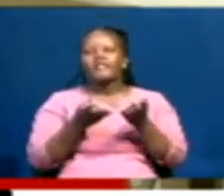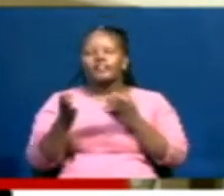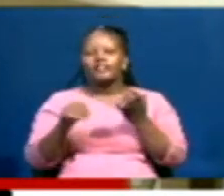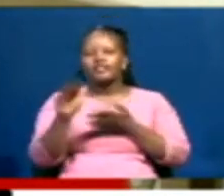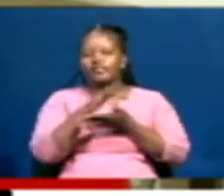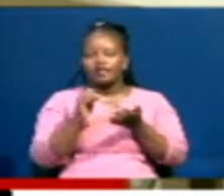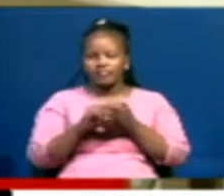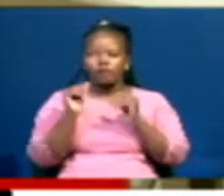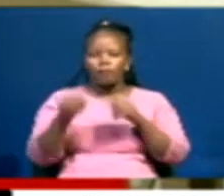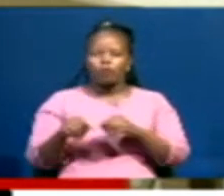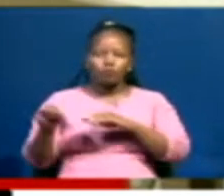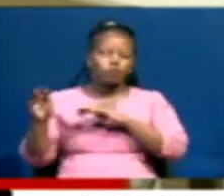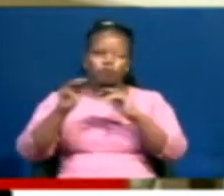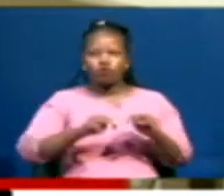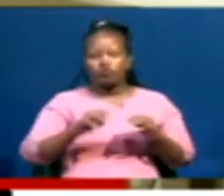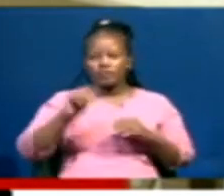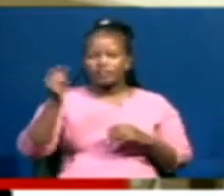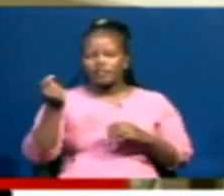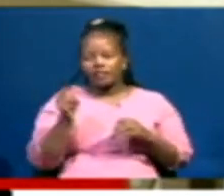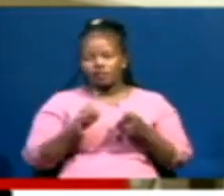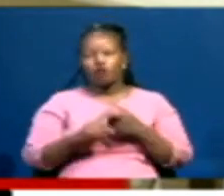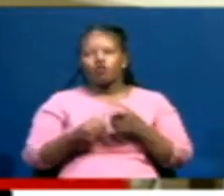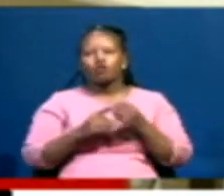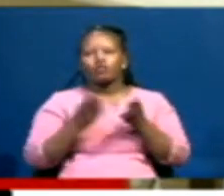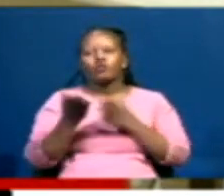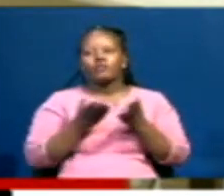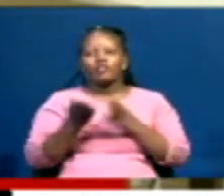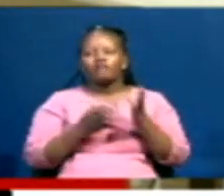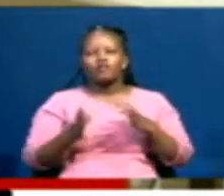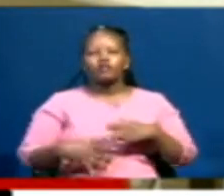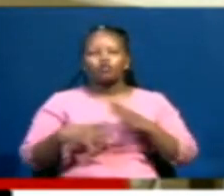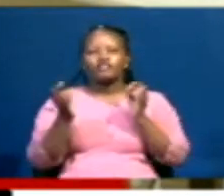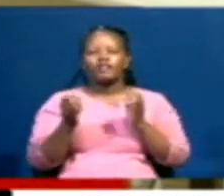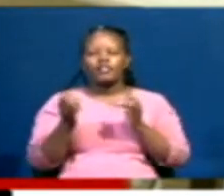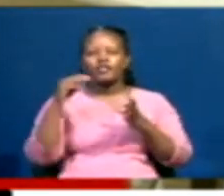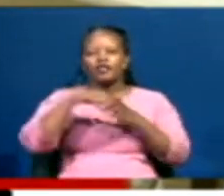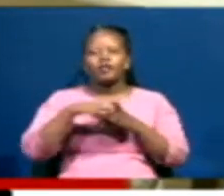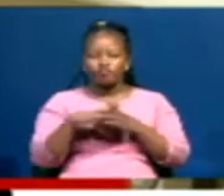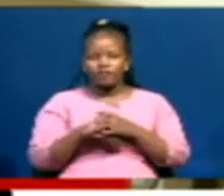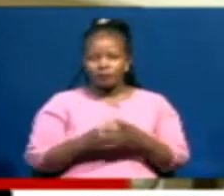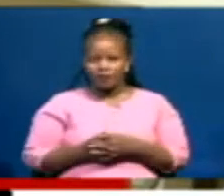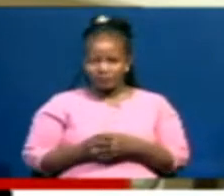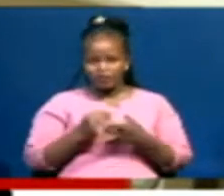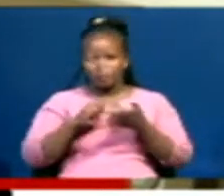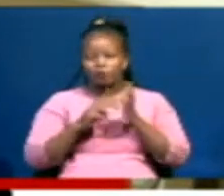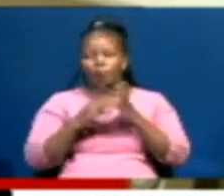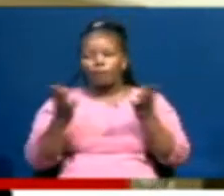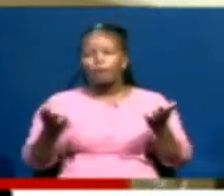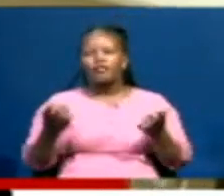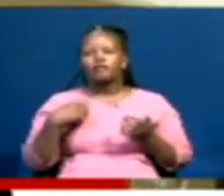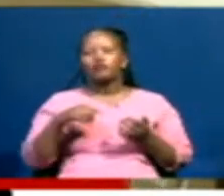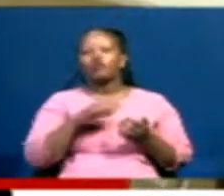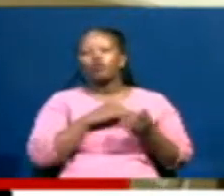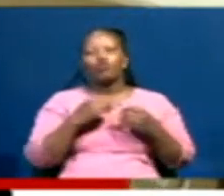Kenya. IT-enabled services, we can also attract investment in terms of call centers. So there is a huge support